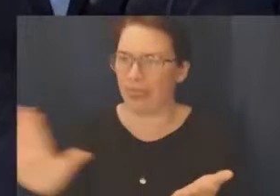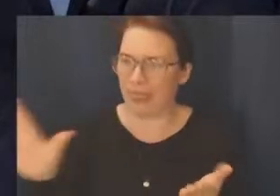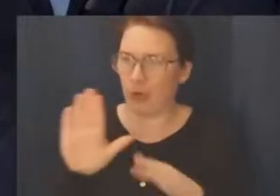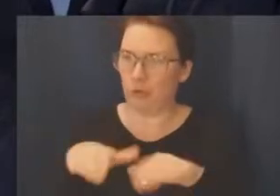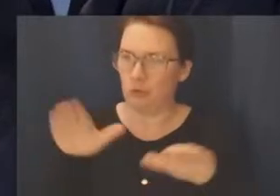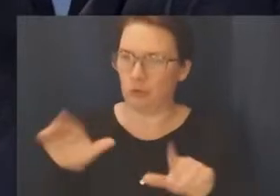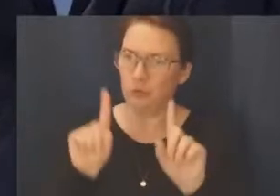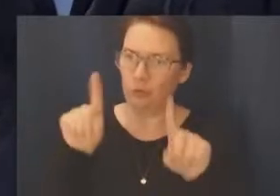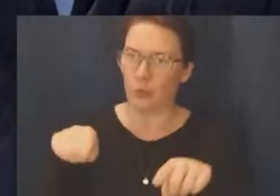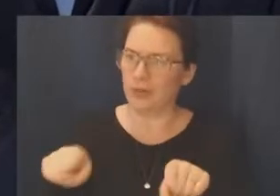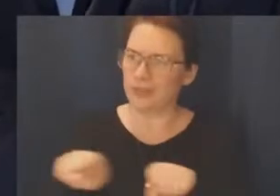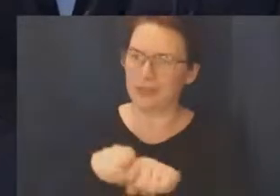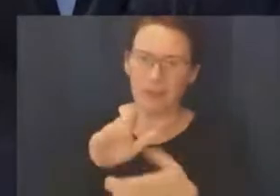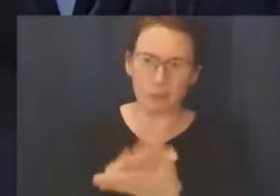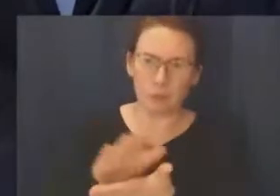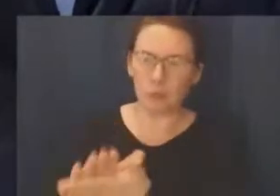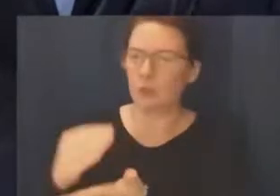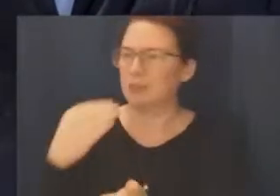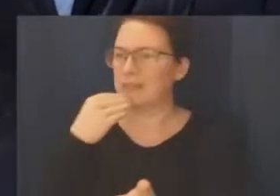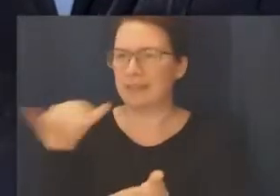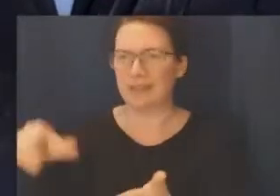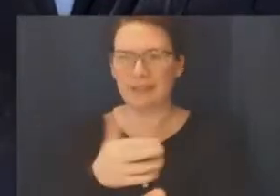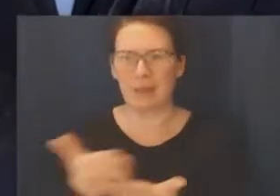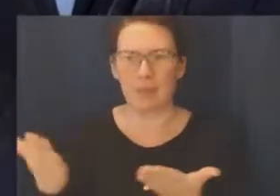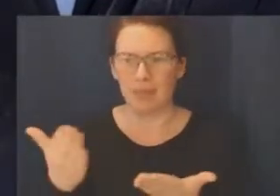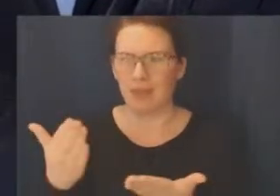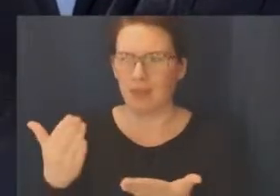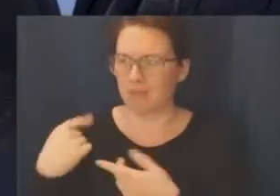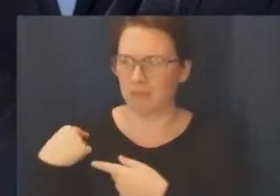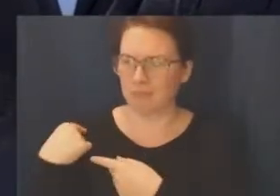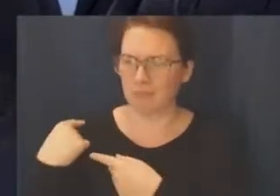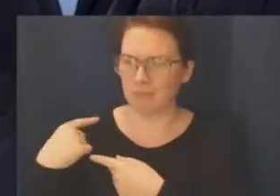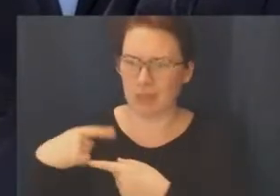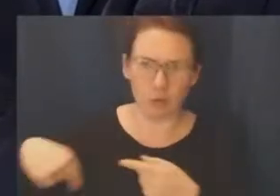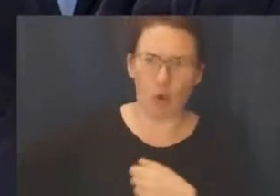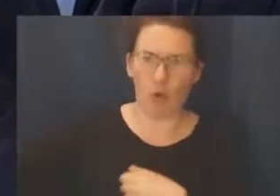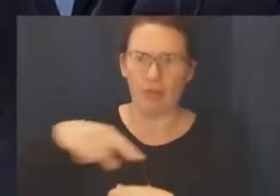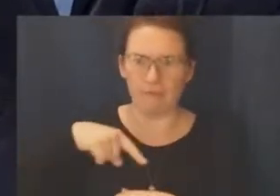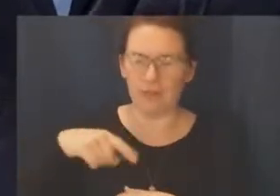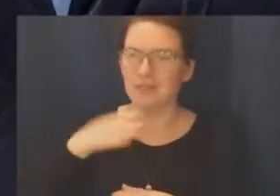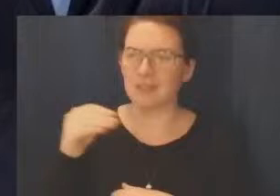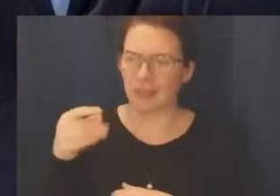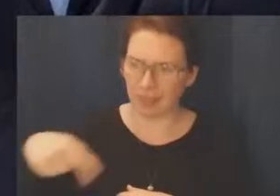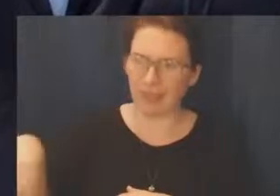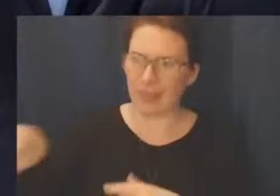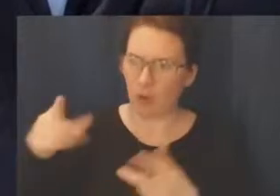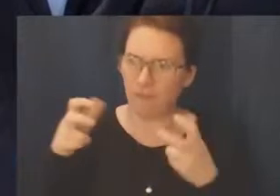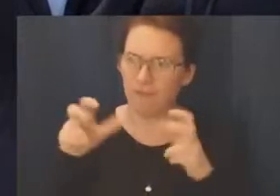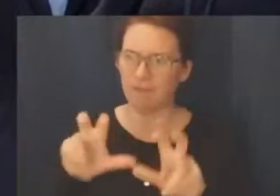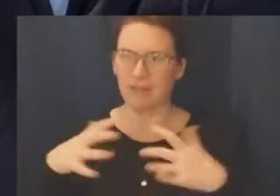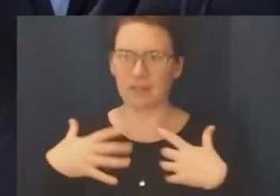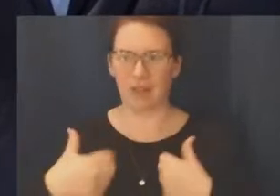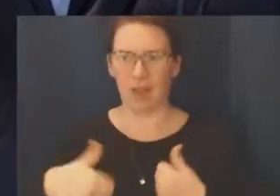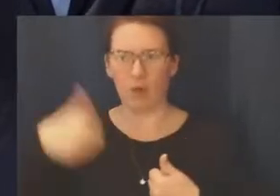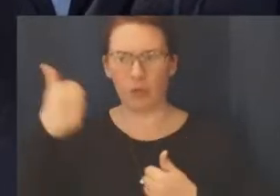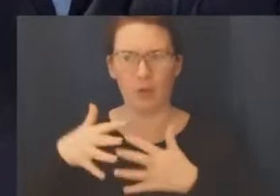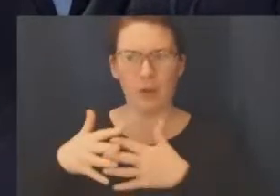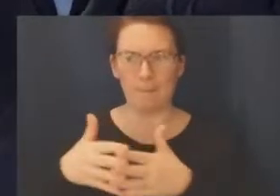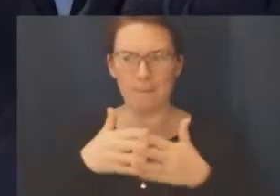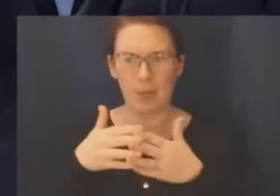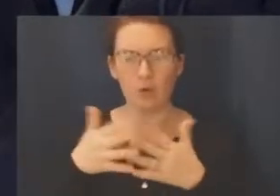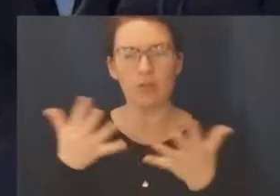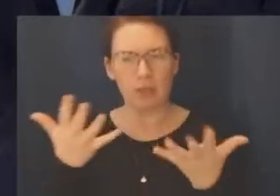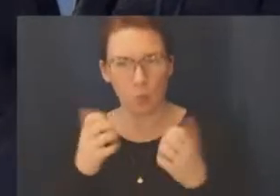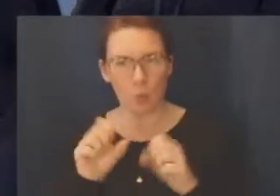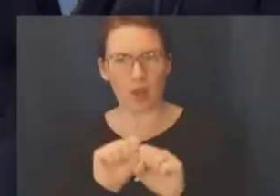think most of them really want to have a healthier America. They want clear guidelines, and they want to know what they